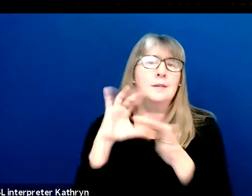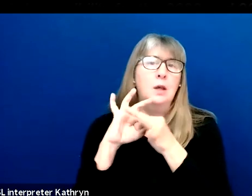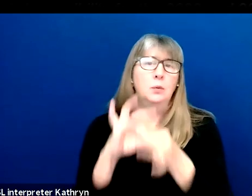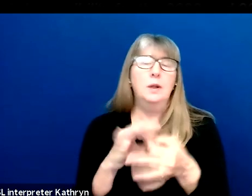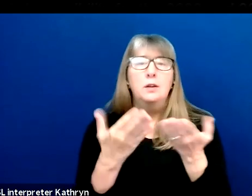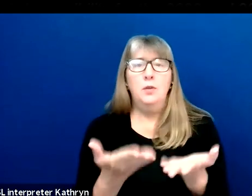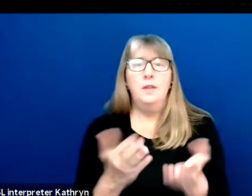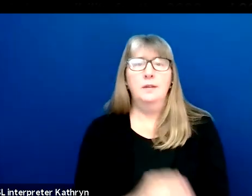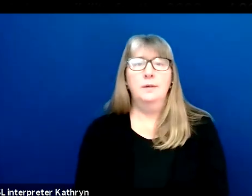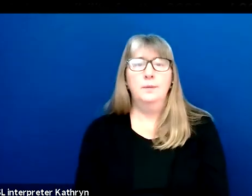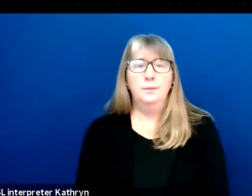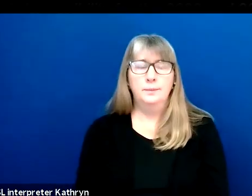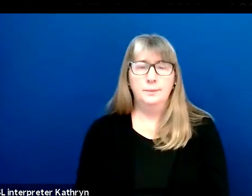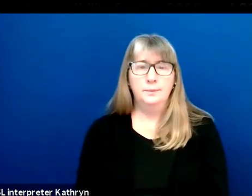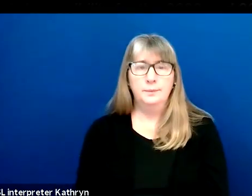plot.